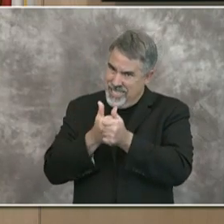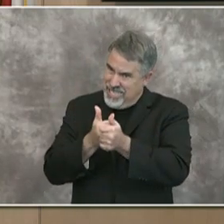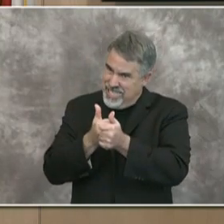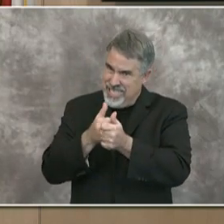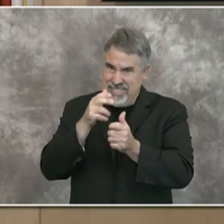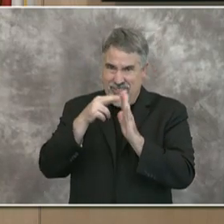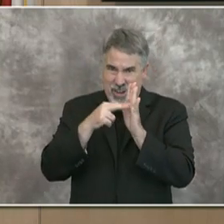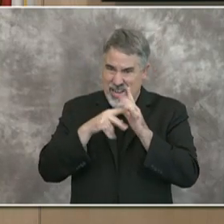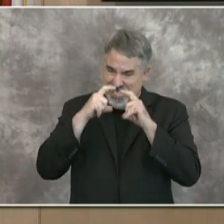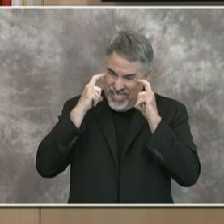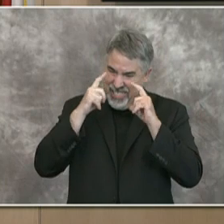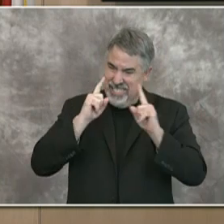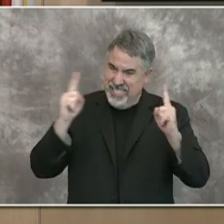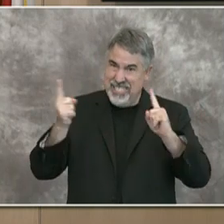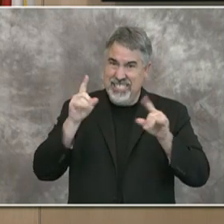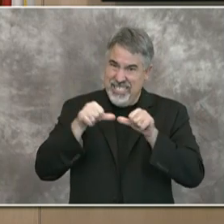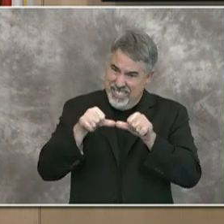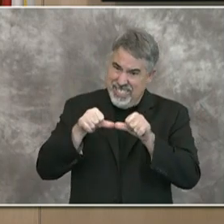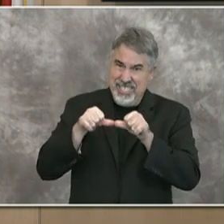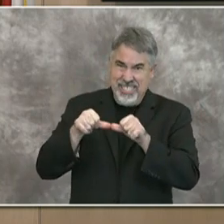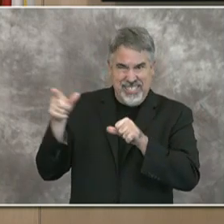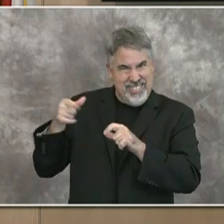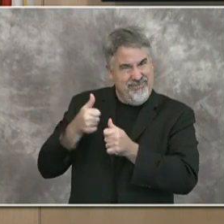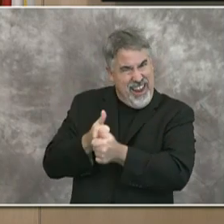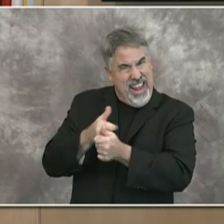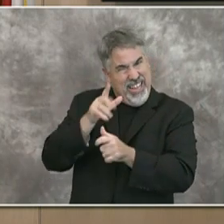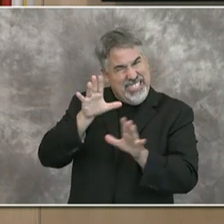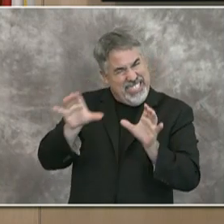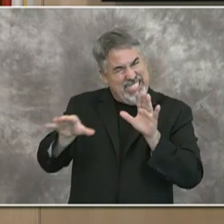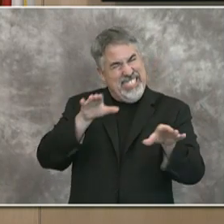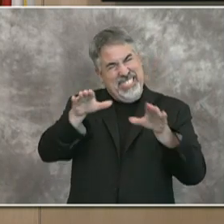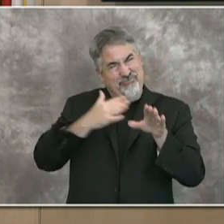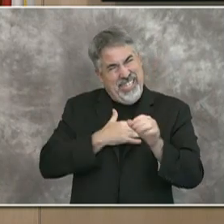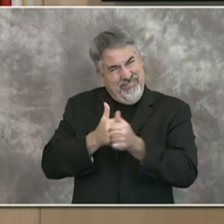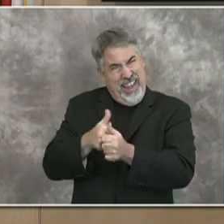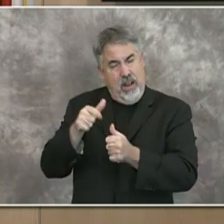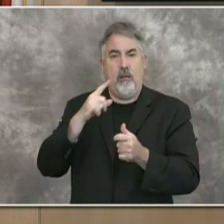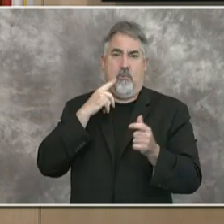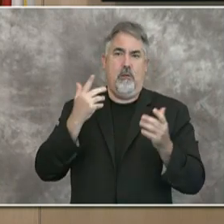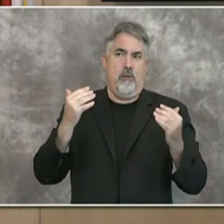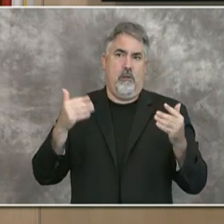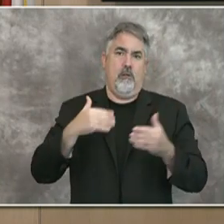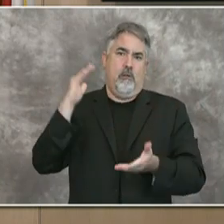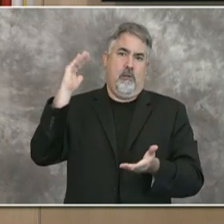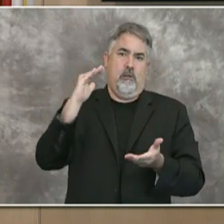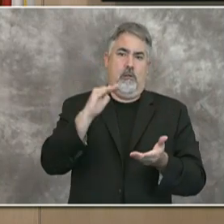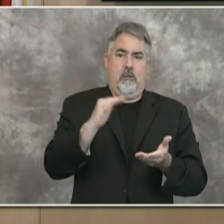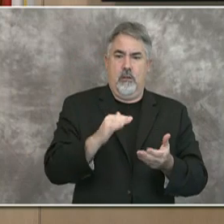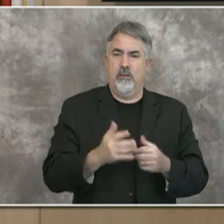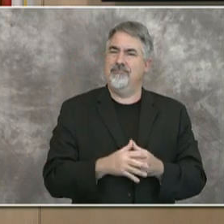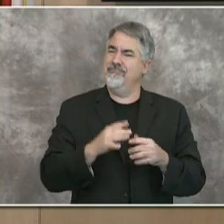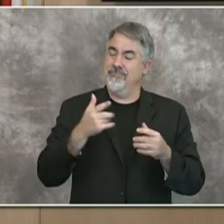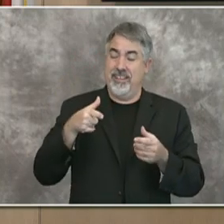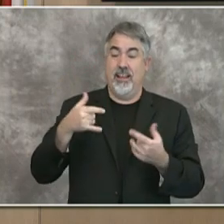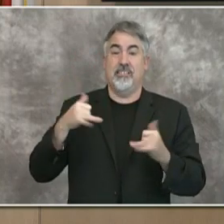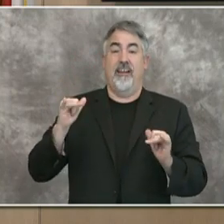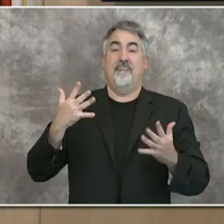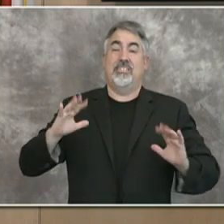facial coverings, and washed our hands repeatedly. And we're going to need to continue to do